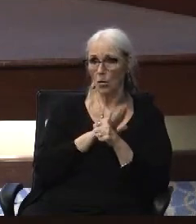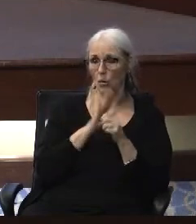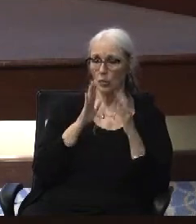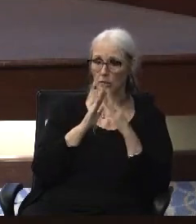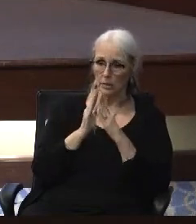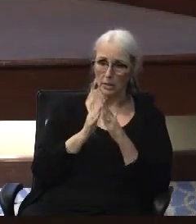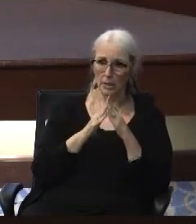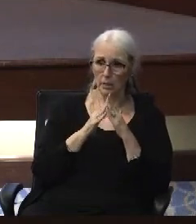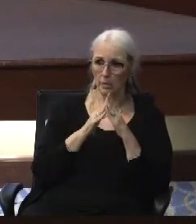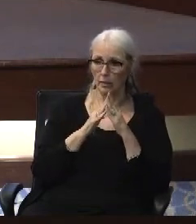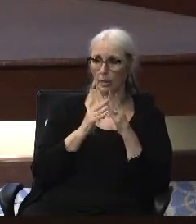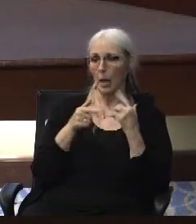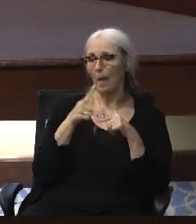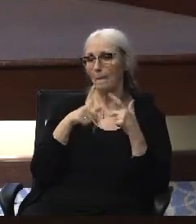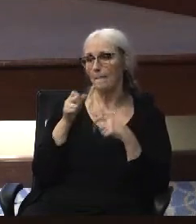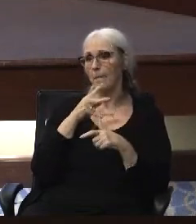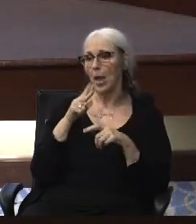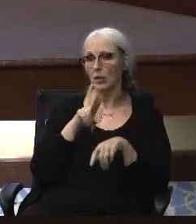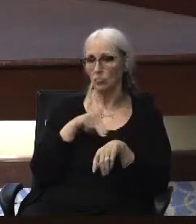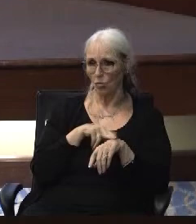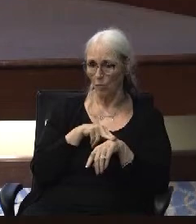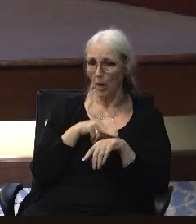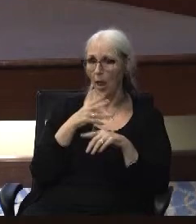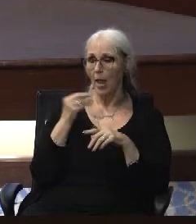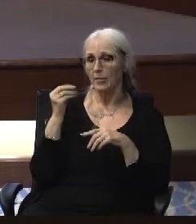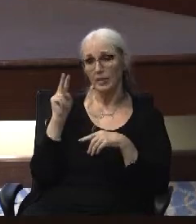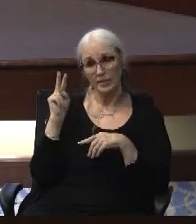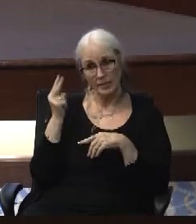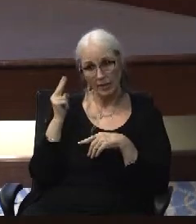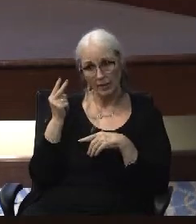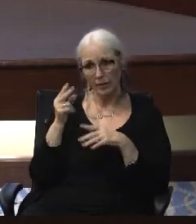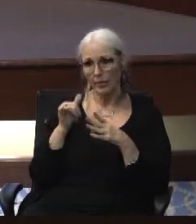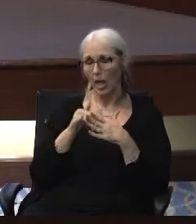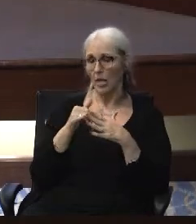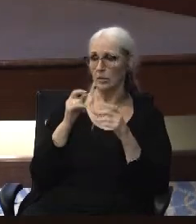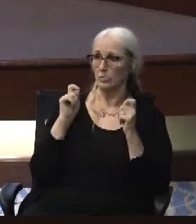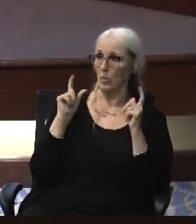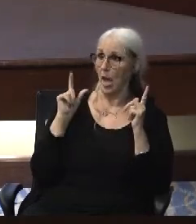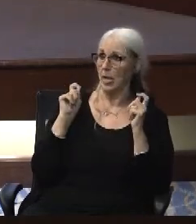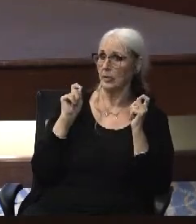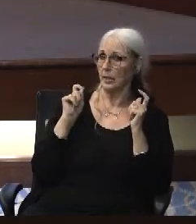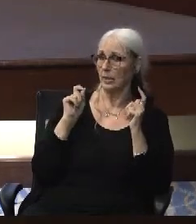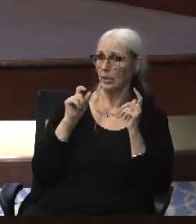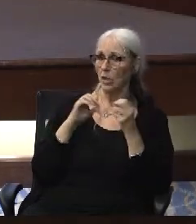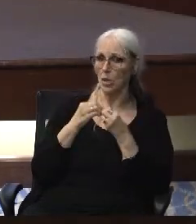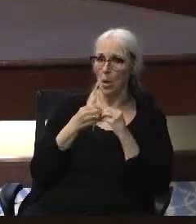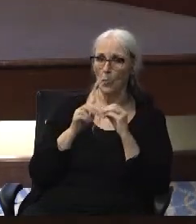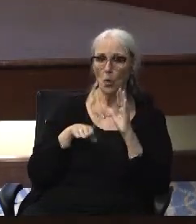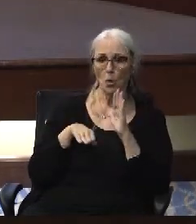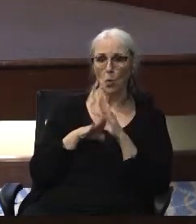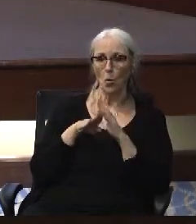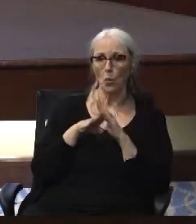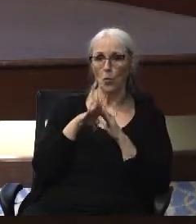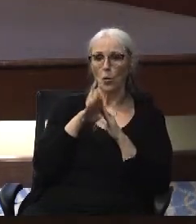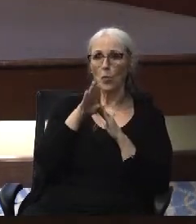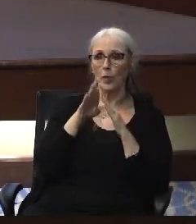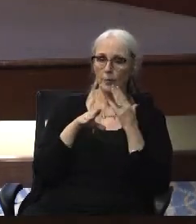economy come back to normal. So the second thing I want to say is pretty alarming, these numbers going up, because